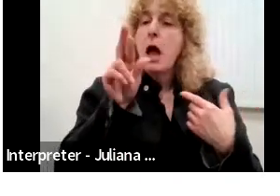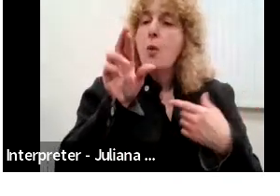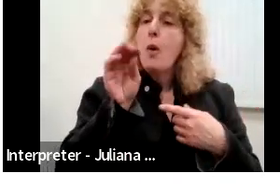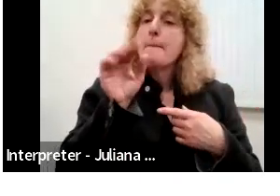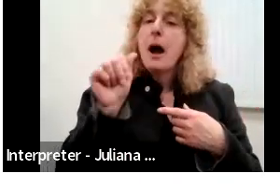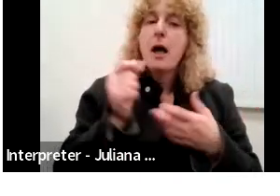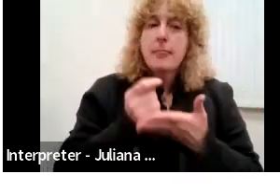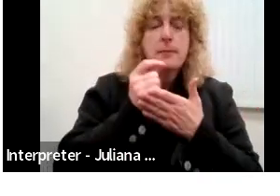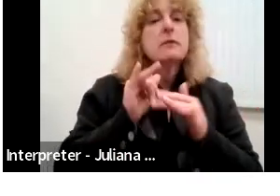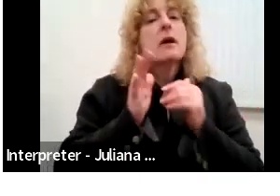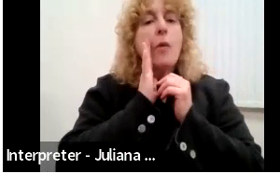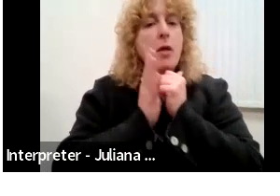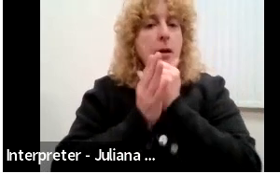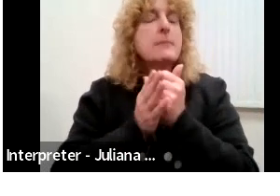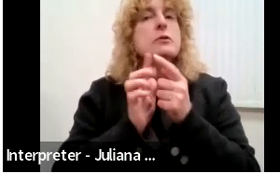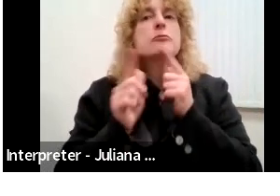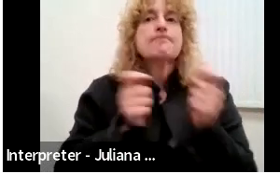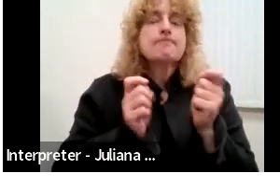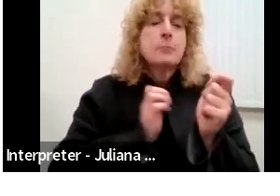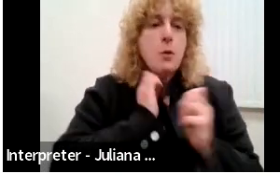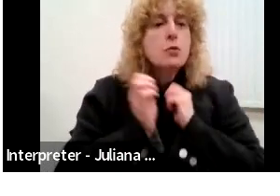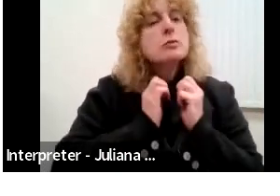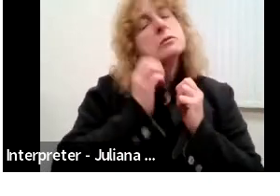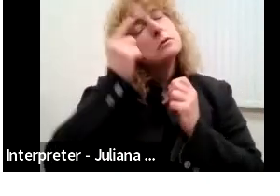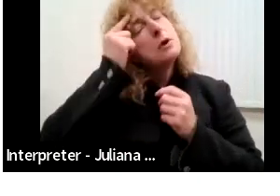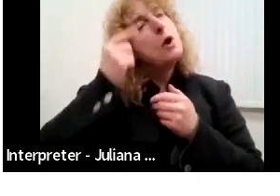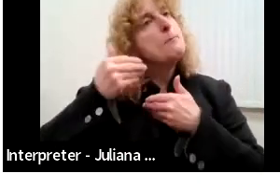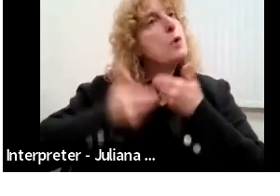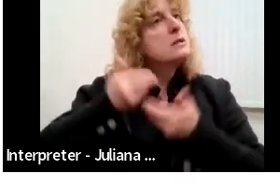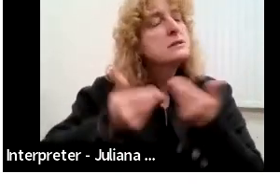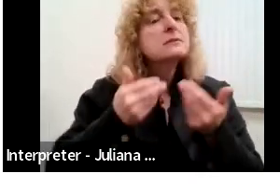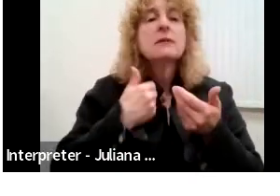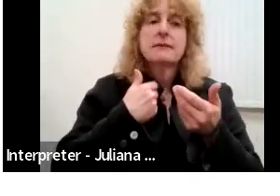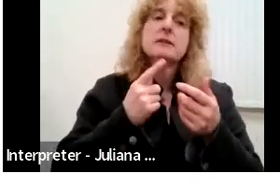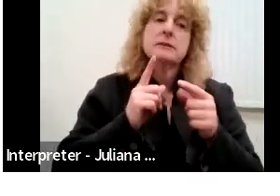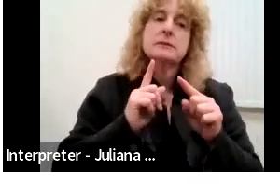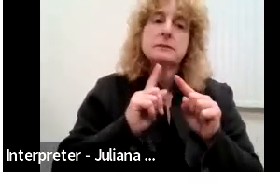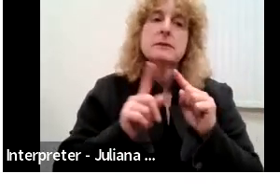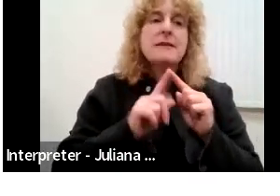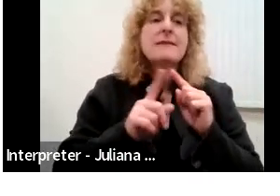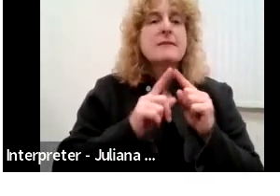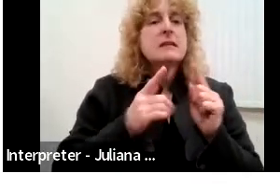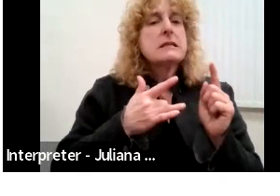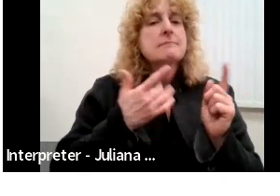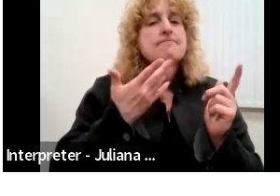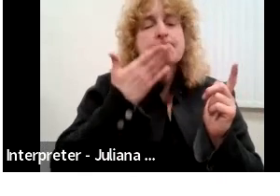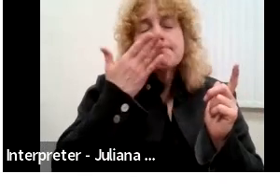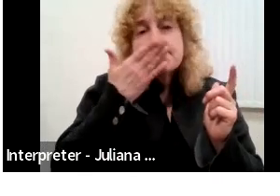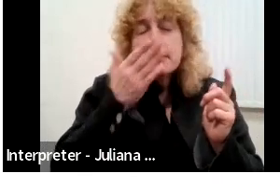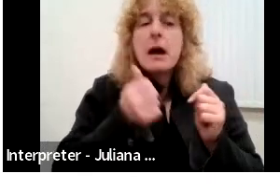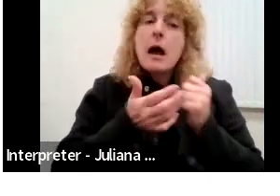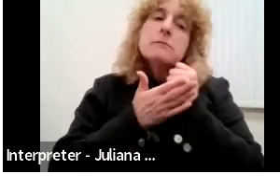those emotions, processing. So there's different scents that can assist